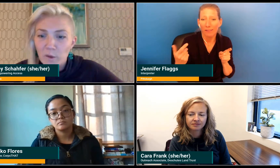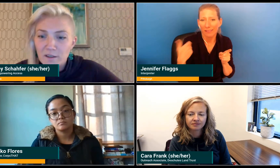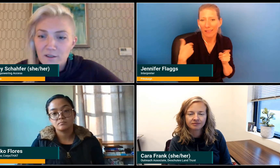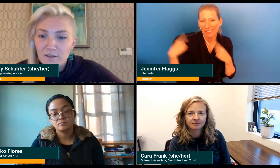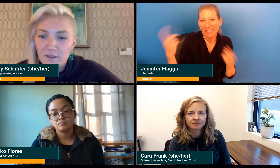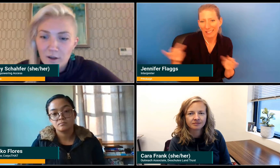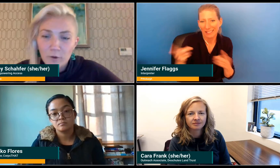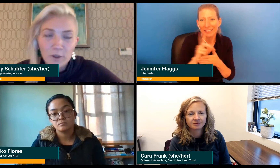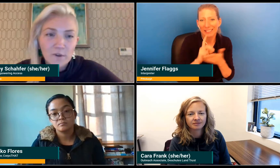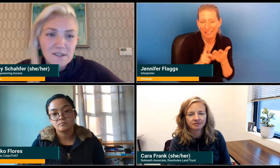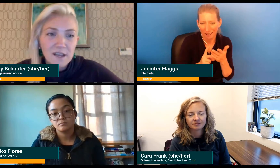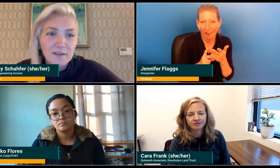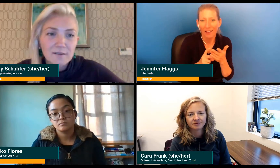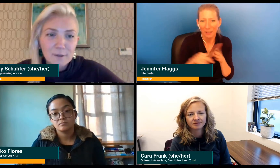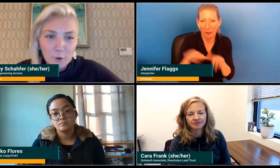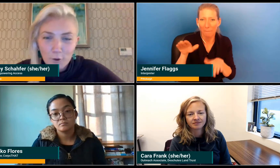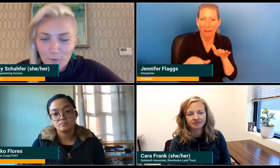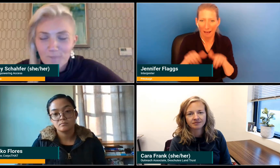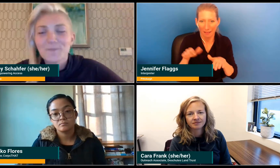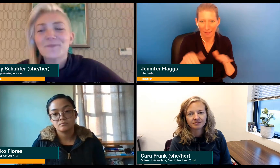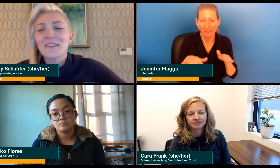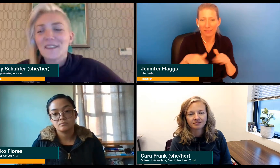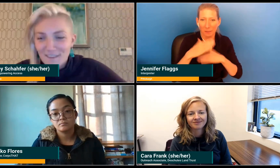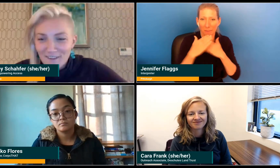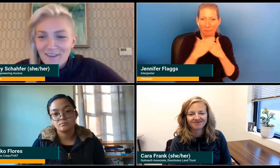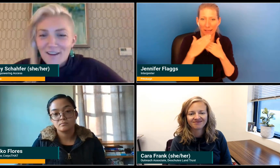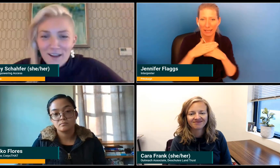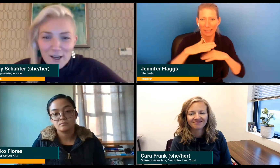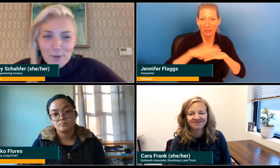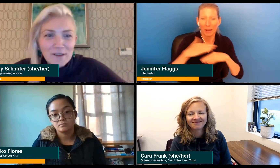with a bench on only one side. Cool.